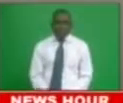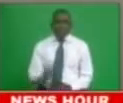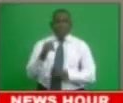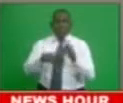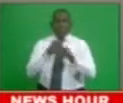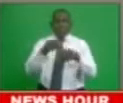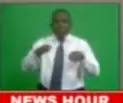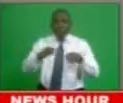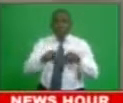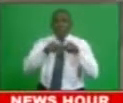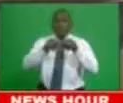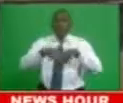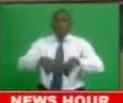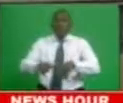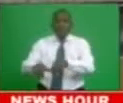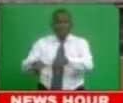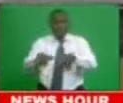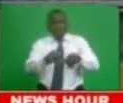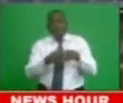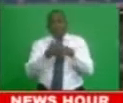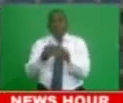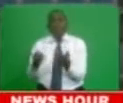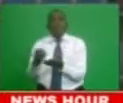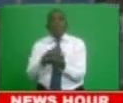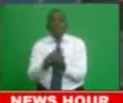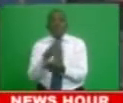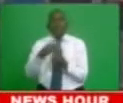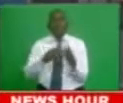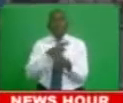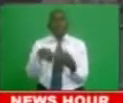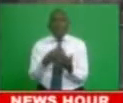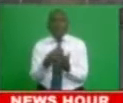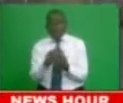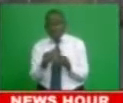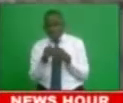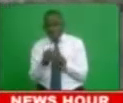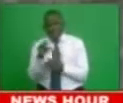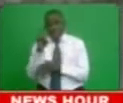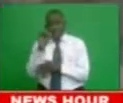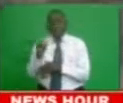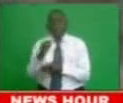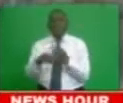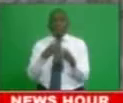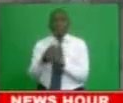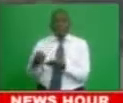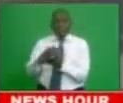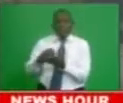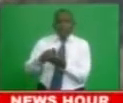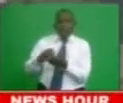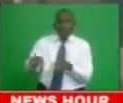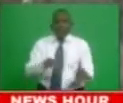International trade remains the single largest driver of economies the world over. It accounts for 80% of the world economic